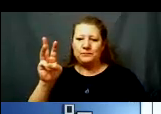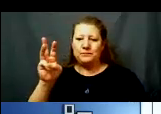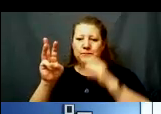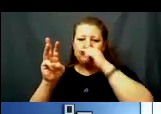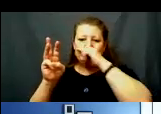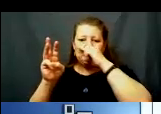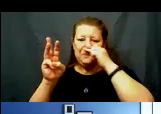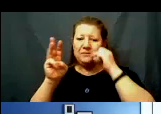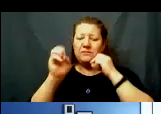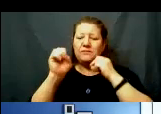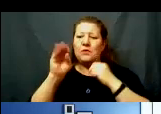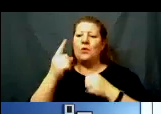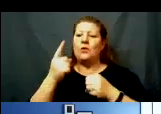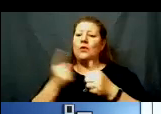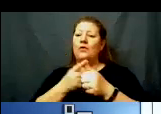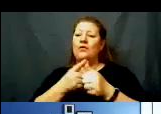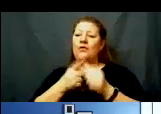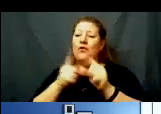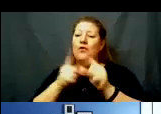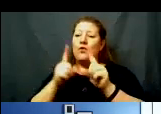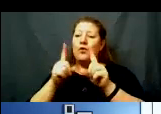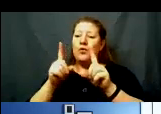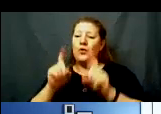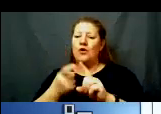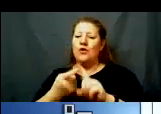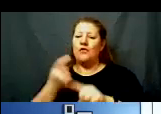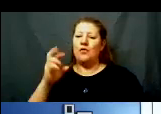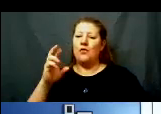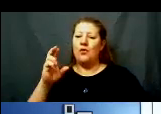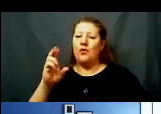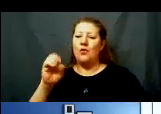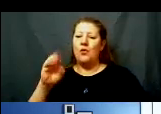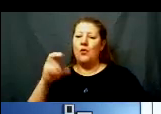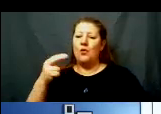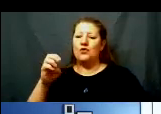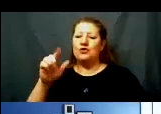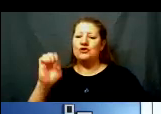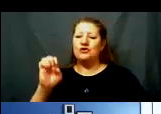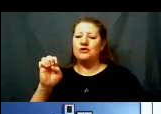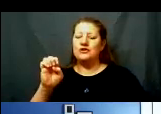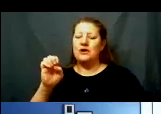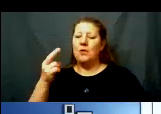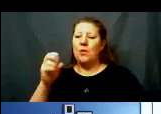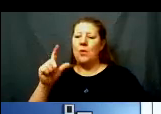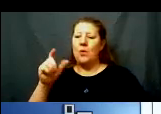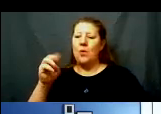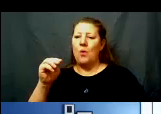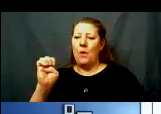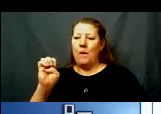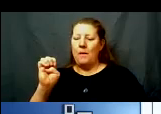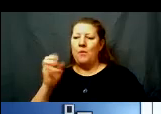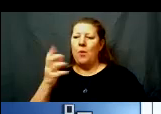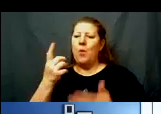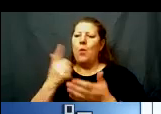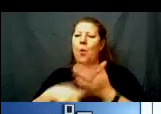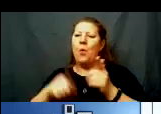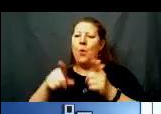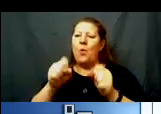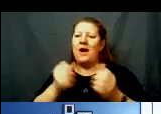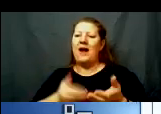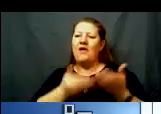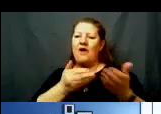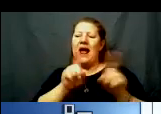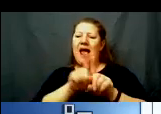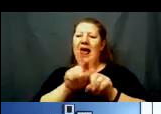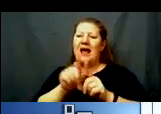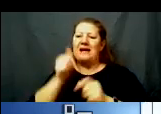so one of the questions is from Rochelle Holm. And the question is, what can you recommend as an ideal early step